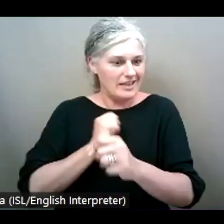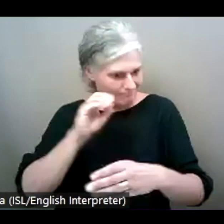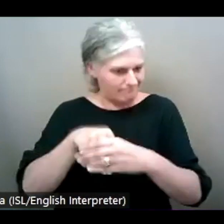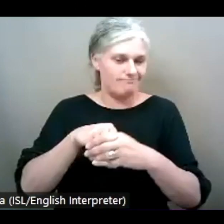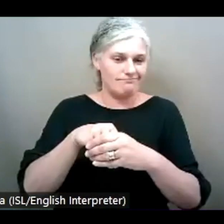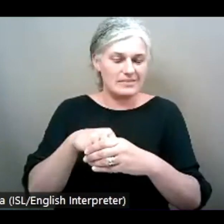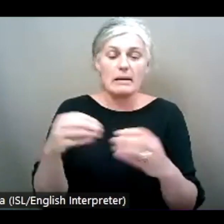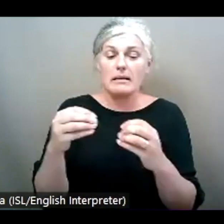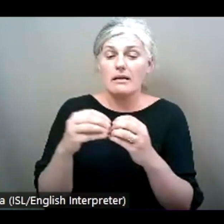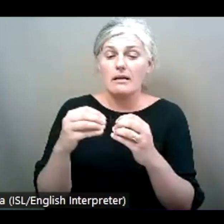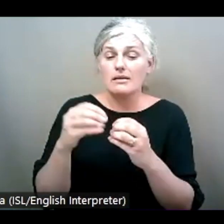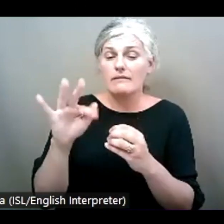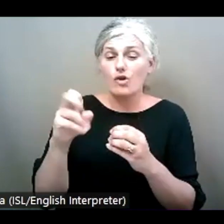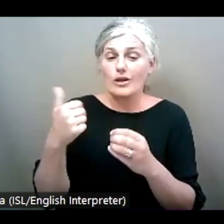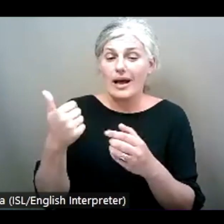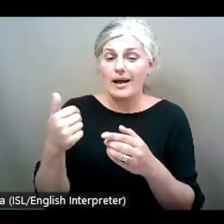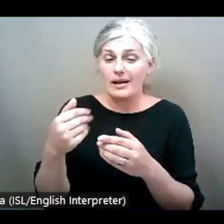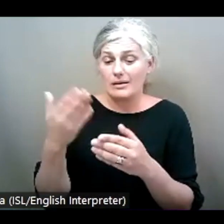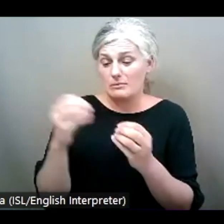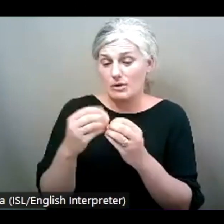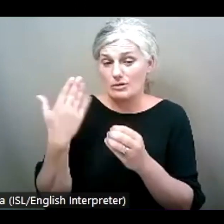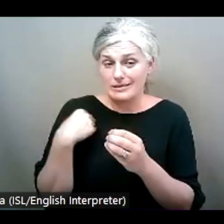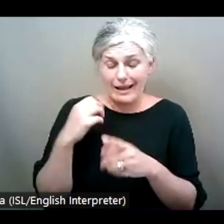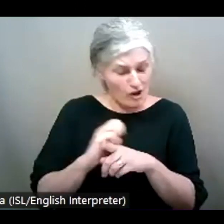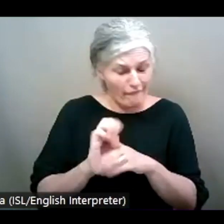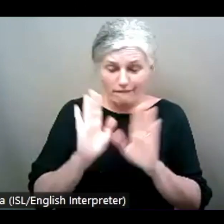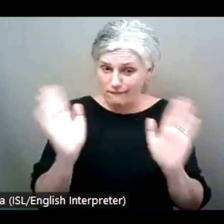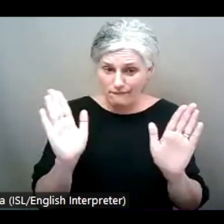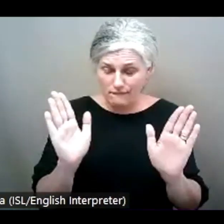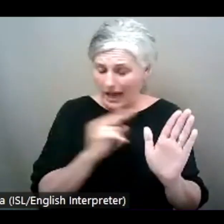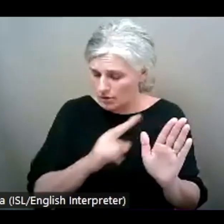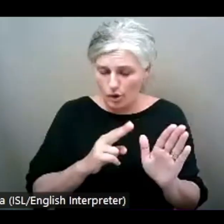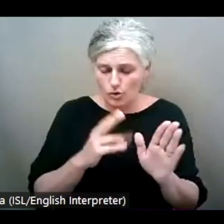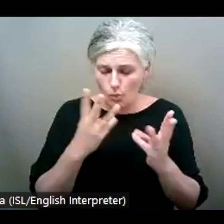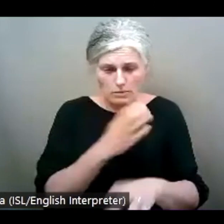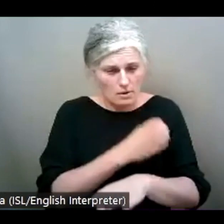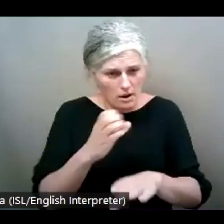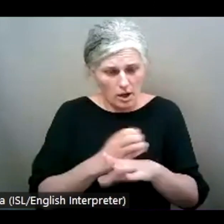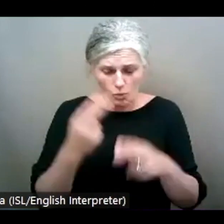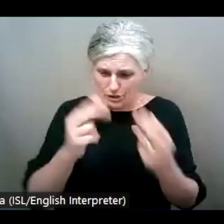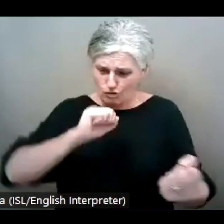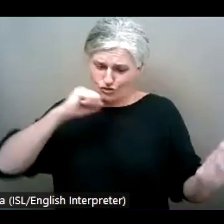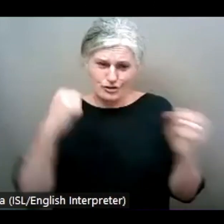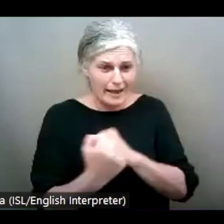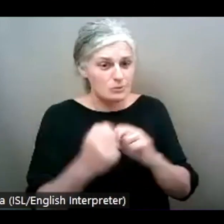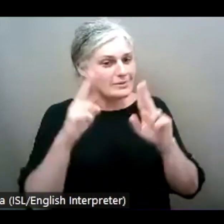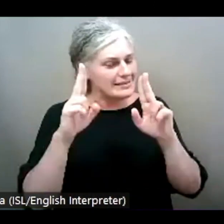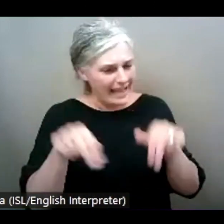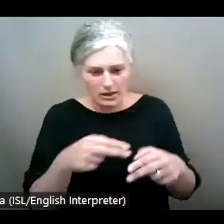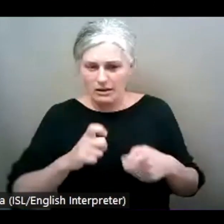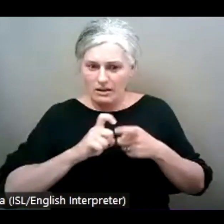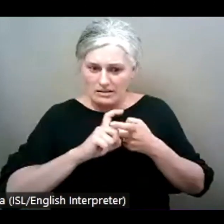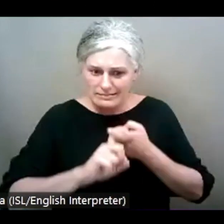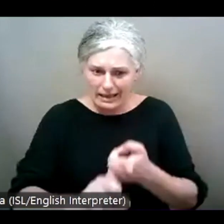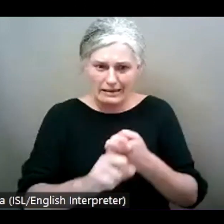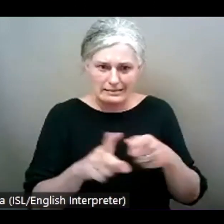said earlier, to stand up and say, enough is enough. I'm not putting up with this. Things need to change. They can't stay the same. I